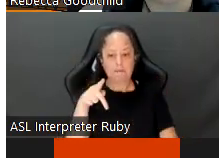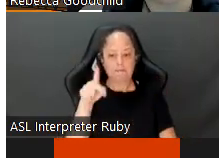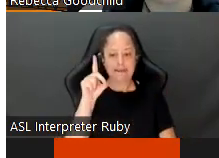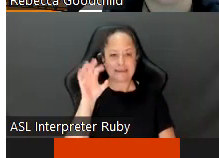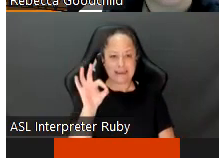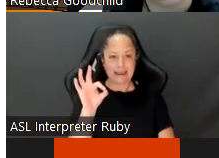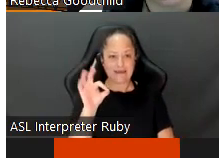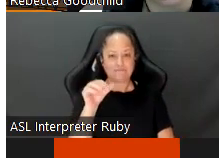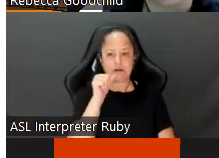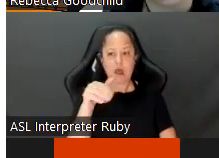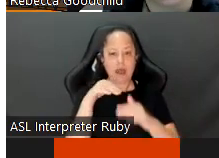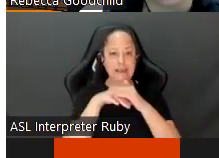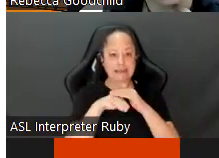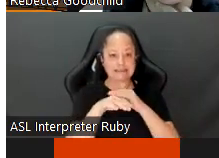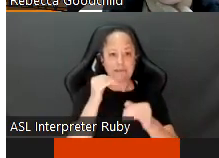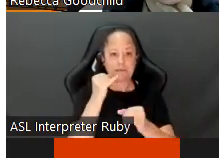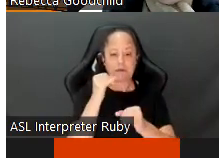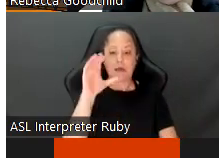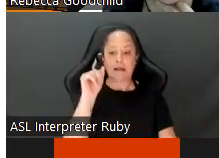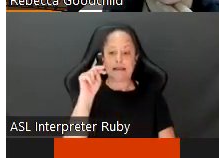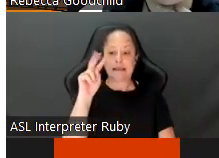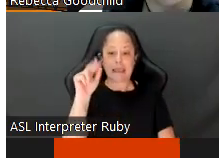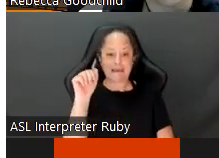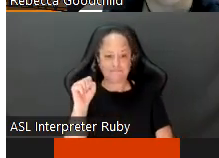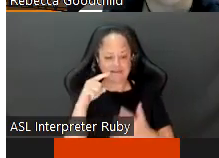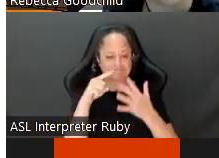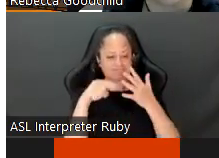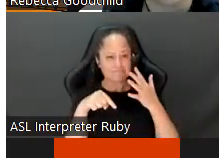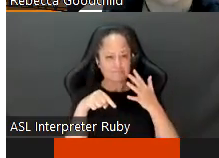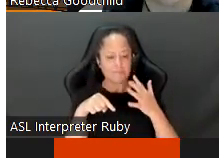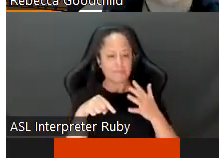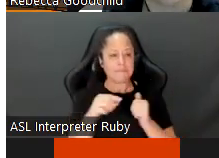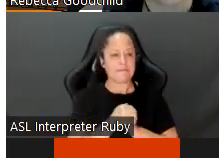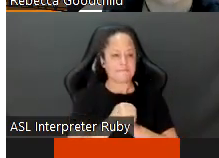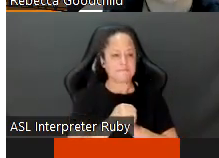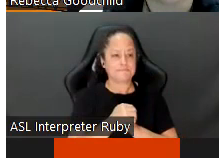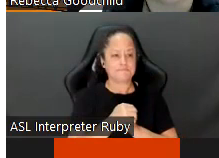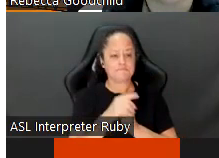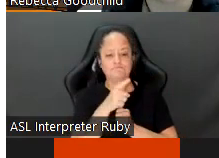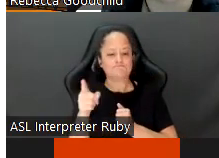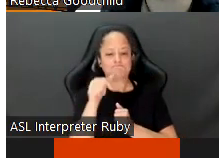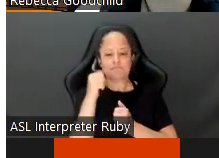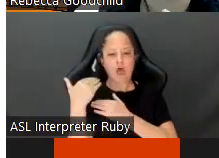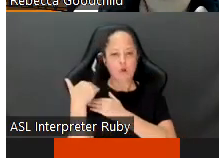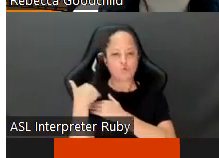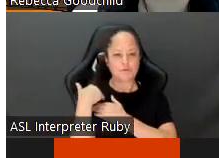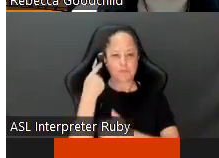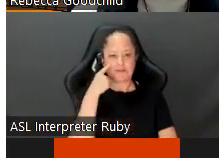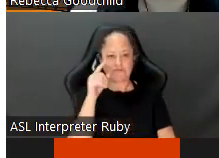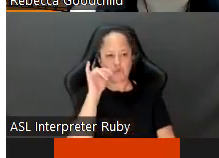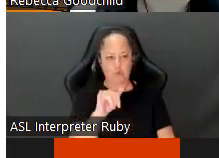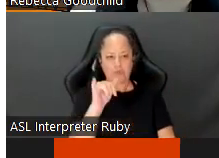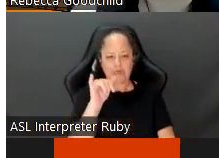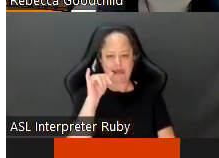is not accessible in Canvas, things of that nature, they are not responsible for it in this